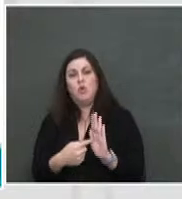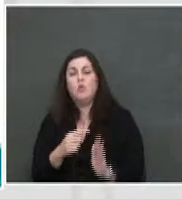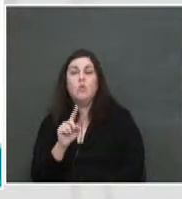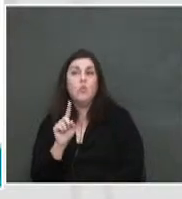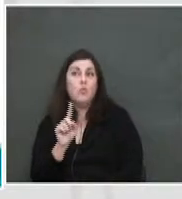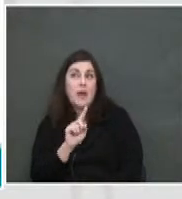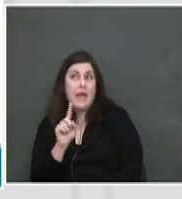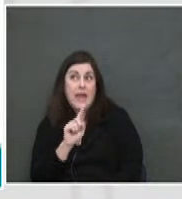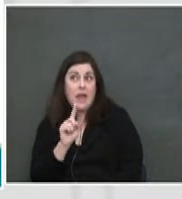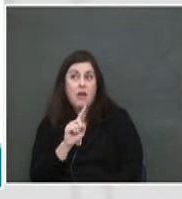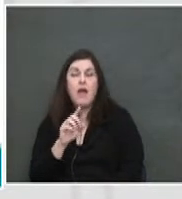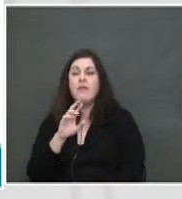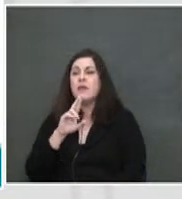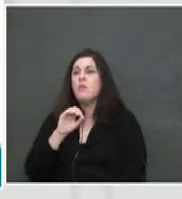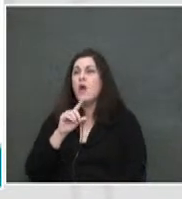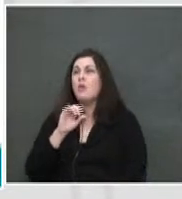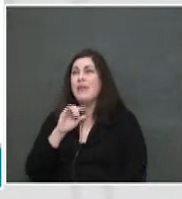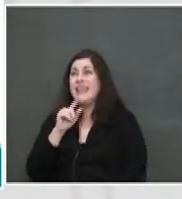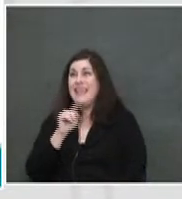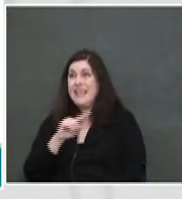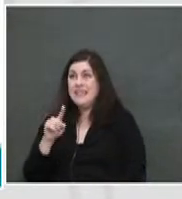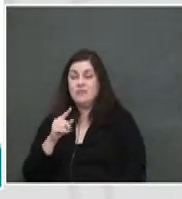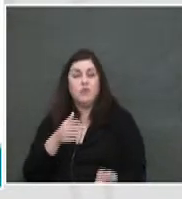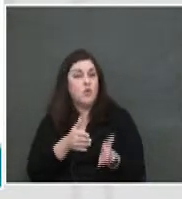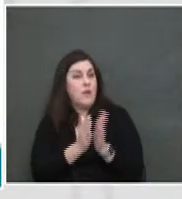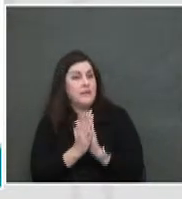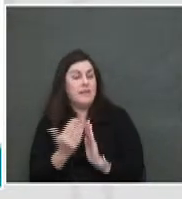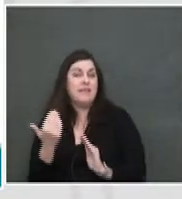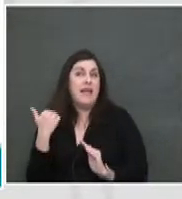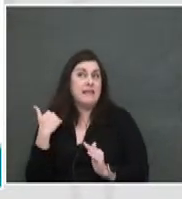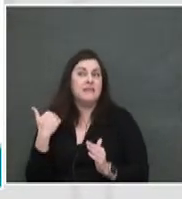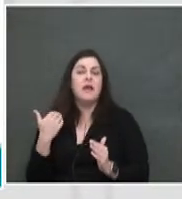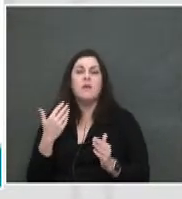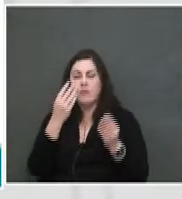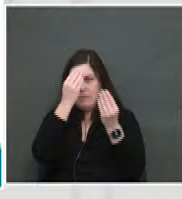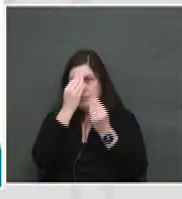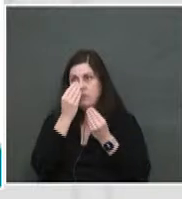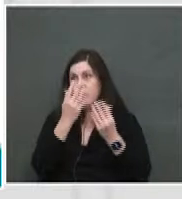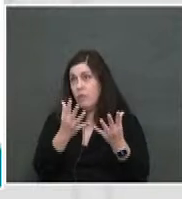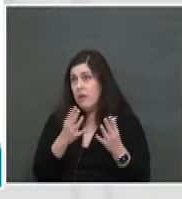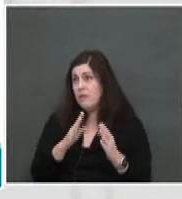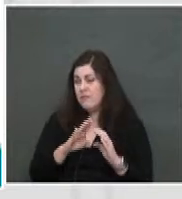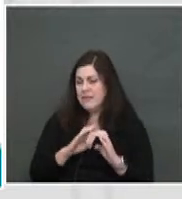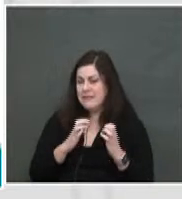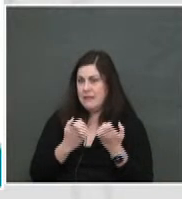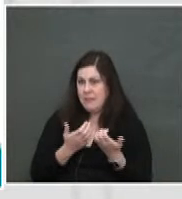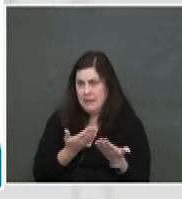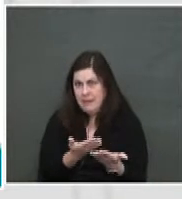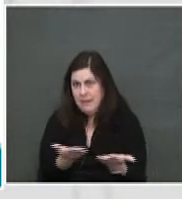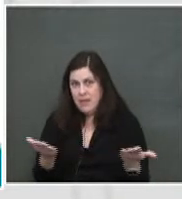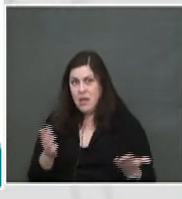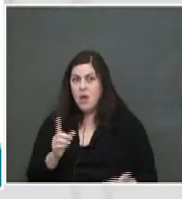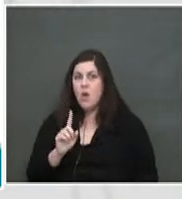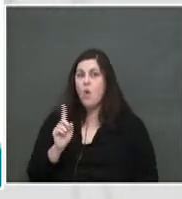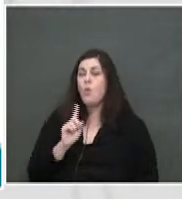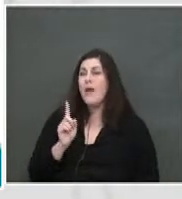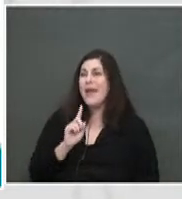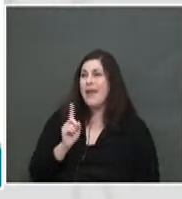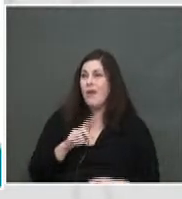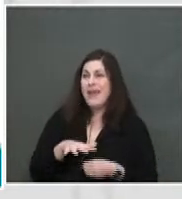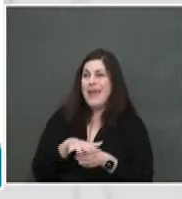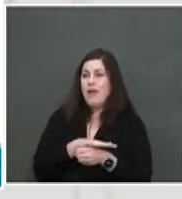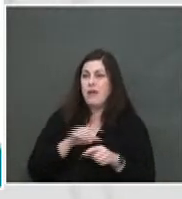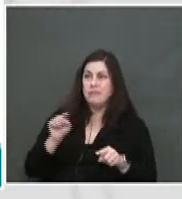was Councilman Maki Rodriguez who requested this at the last time that we briefed the committee, what areas of town had potential vacant